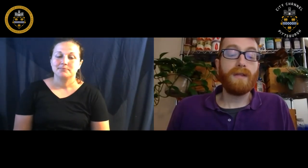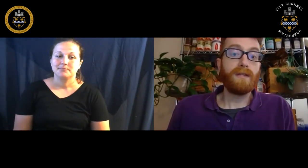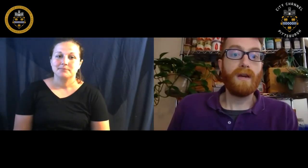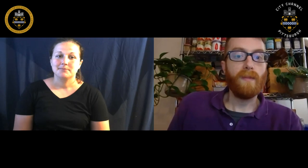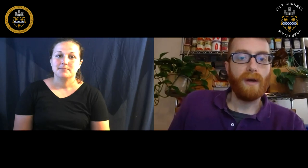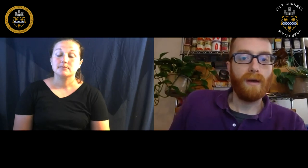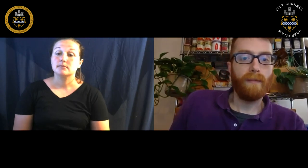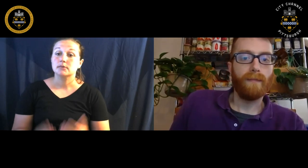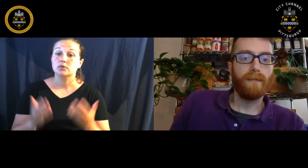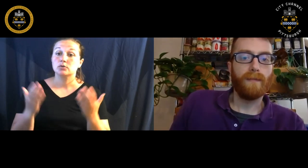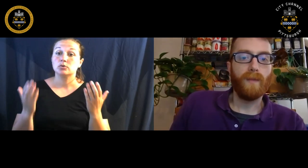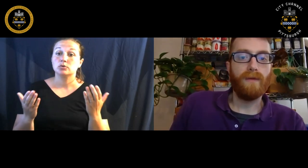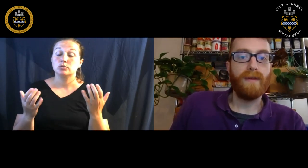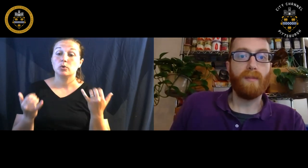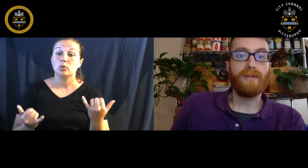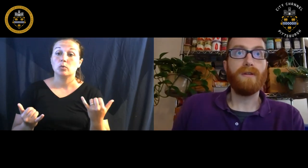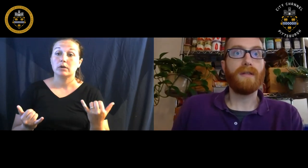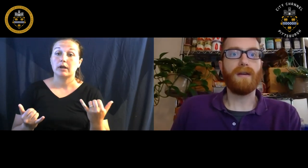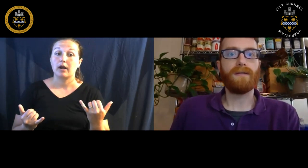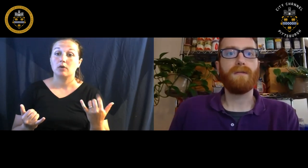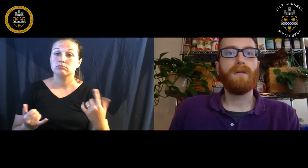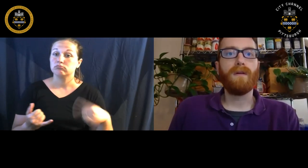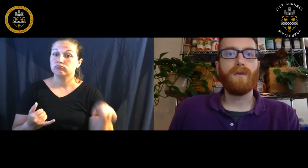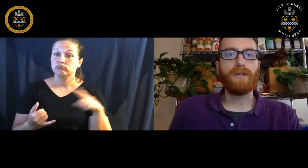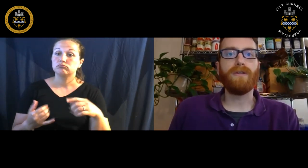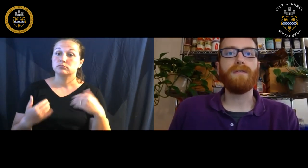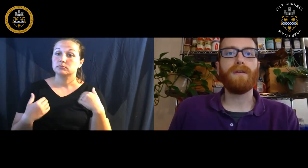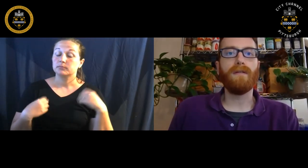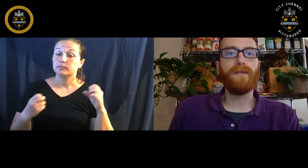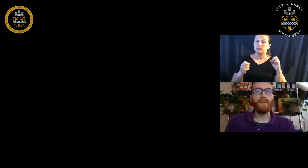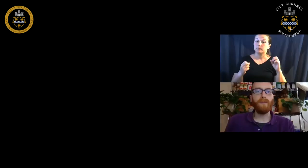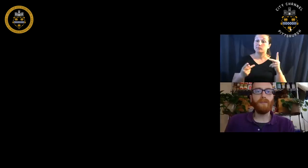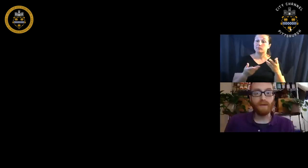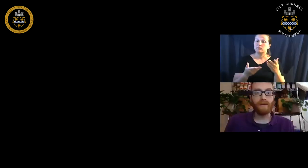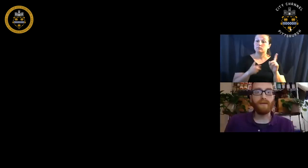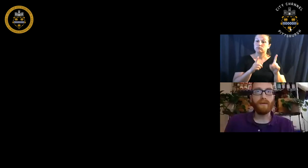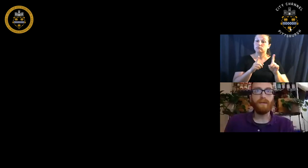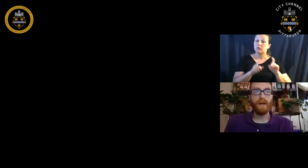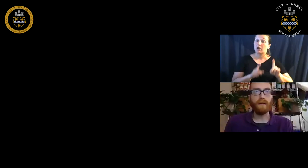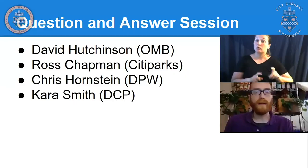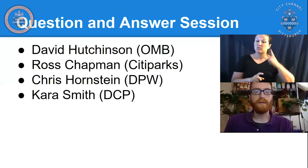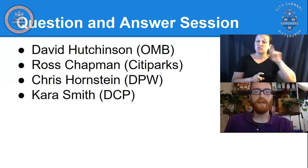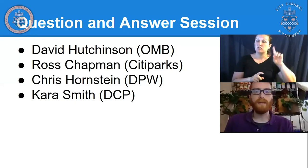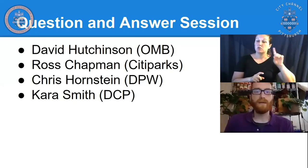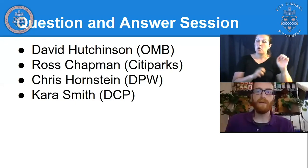So at this time, um, you have the opportunity to ask questions of the people you just heard from.